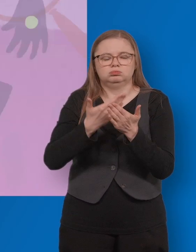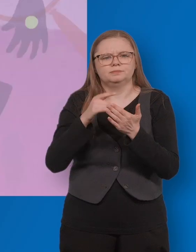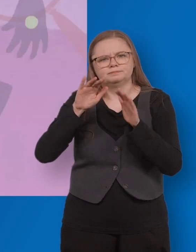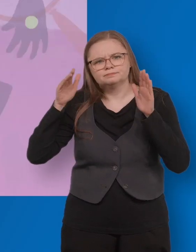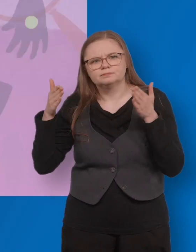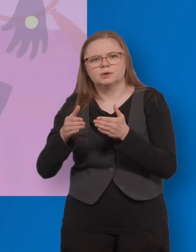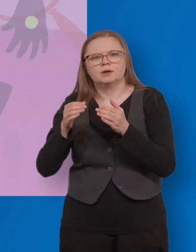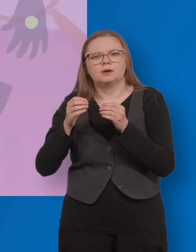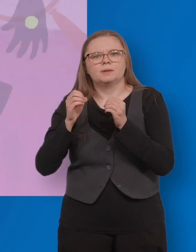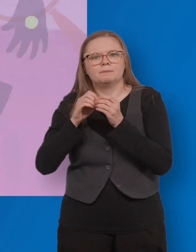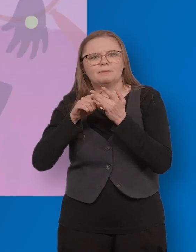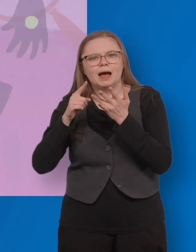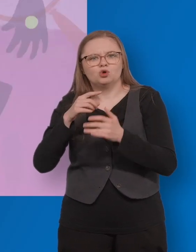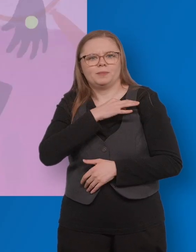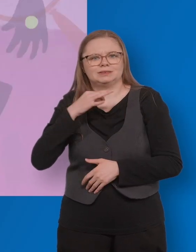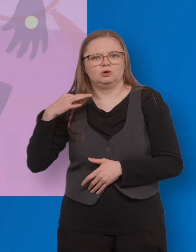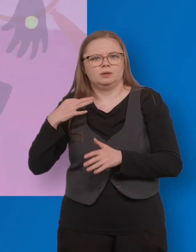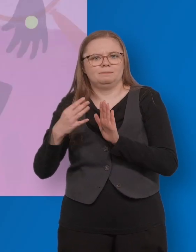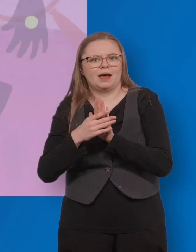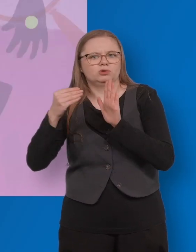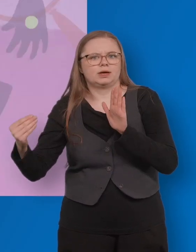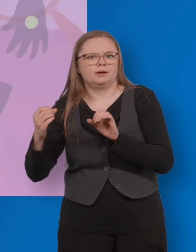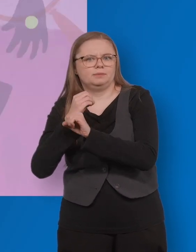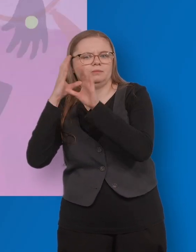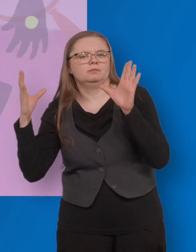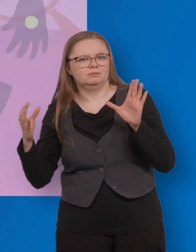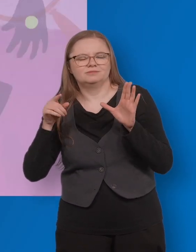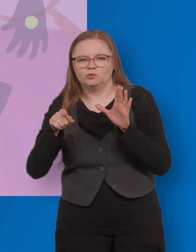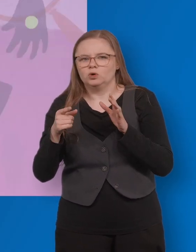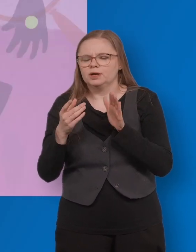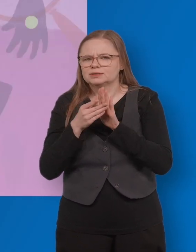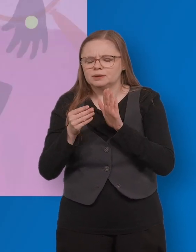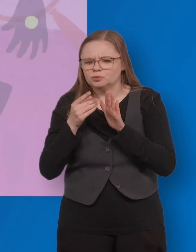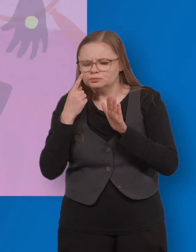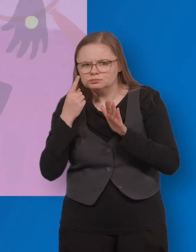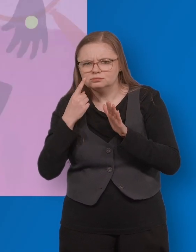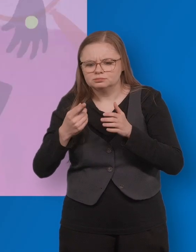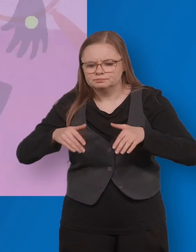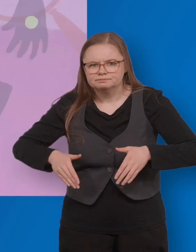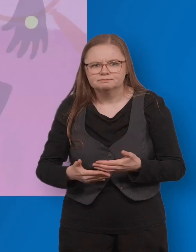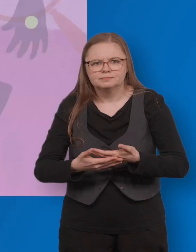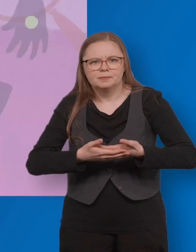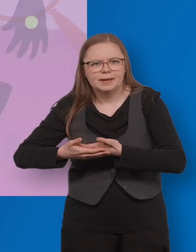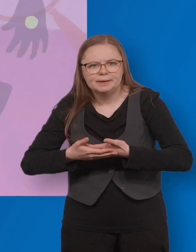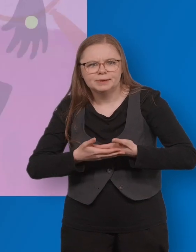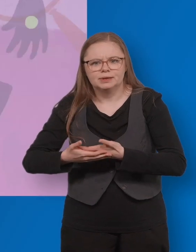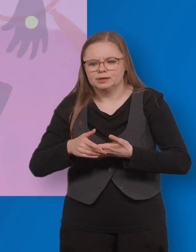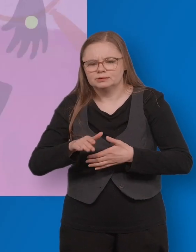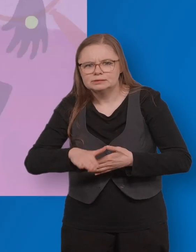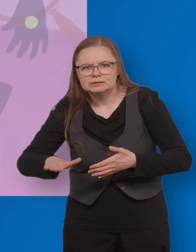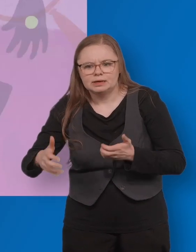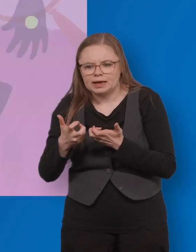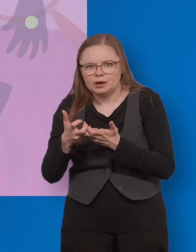biomedical paradigm. So looking at, for instance, diagnostic markers in very early childhood, even in babies,